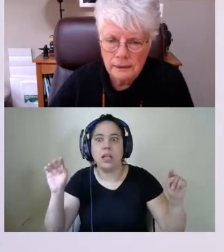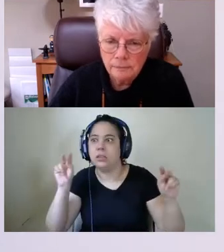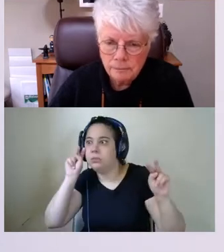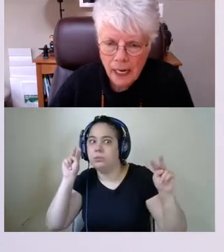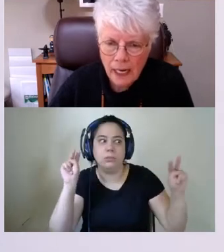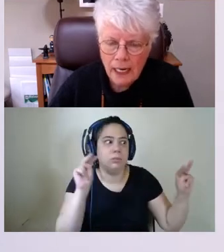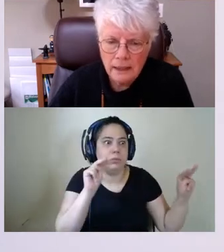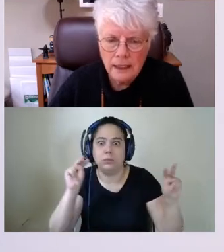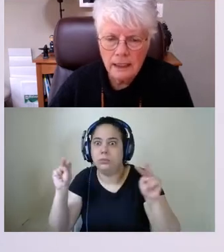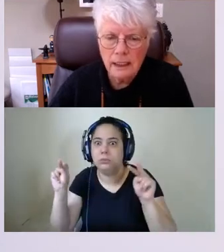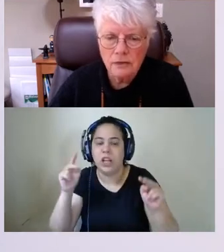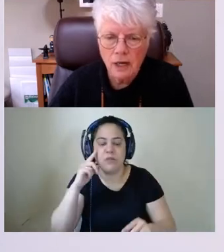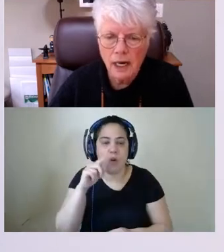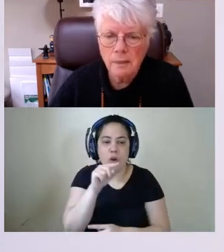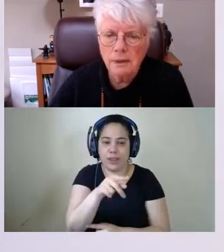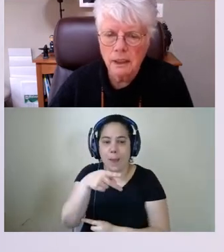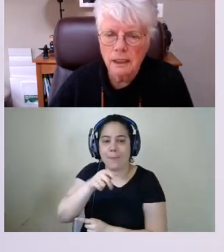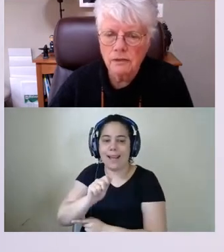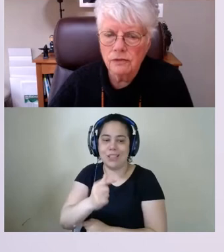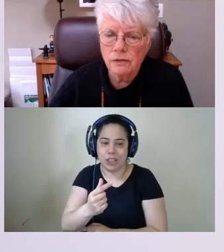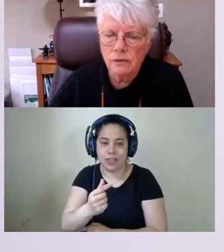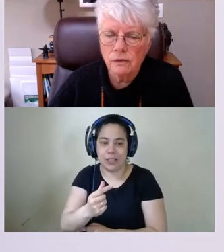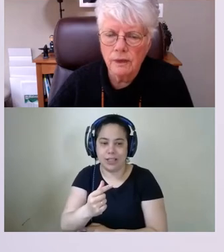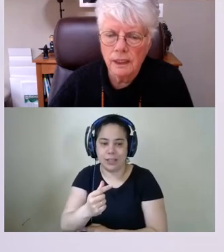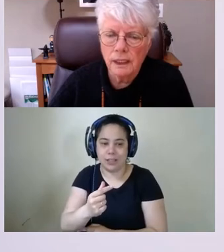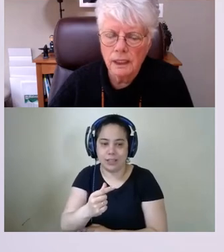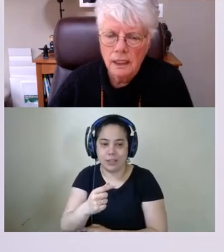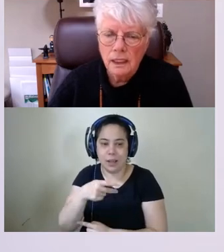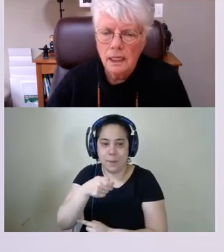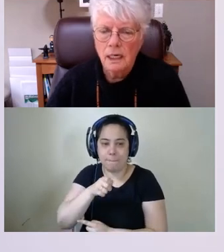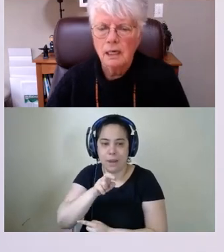gray. And it is hyperlinked to the